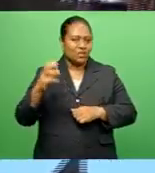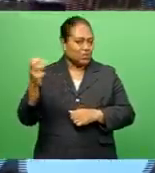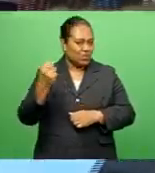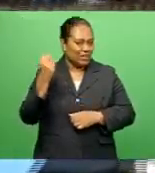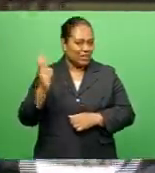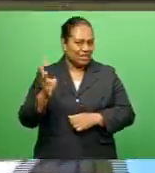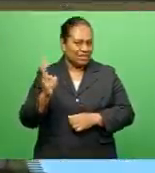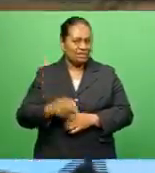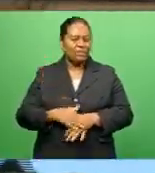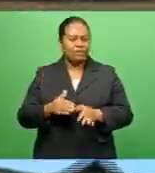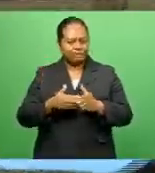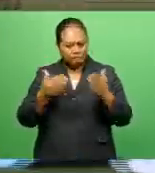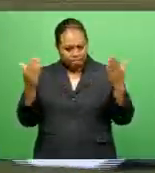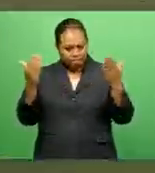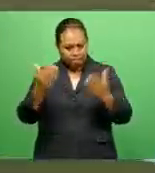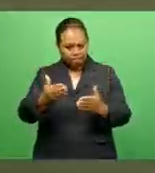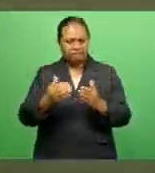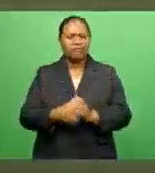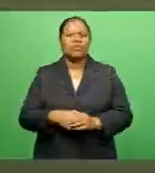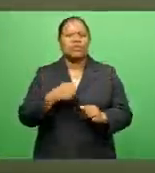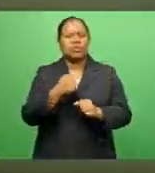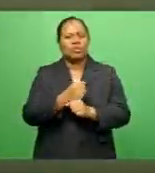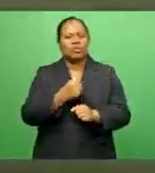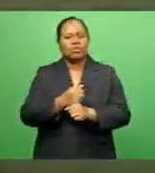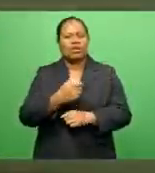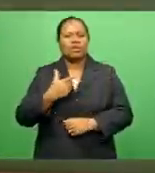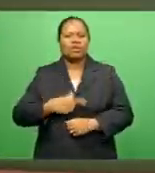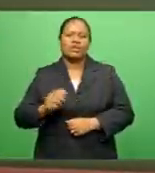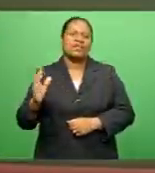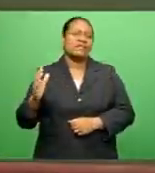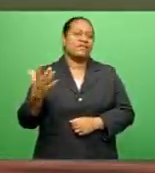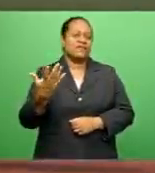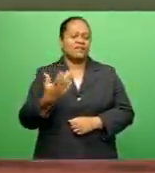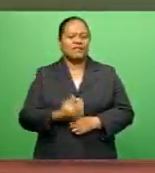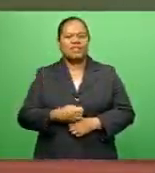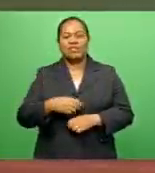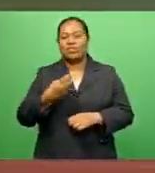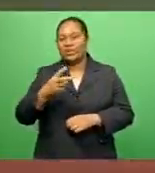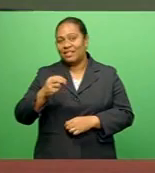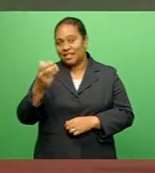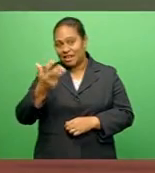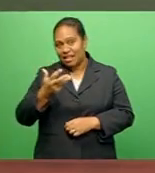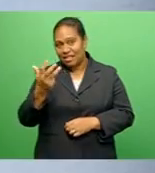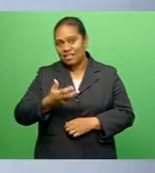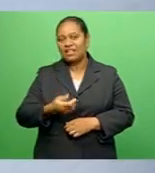is now aiming for gold after finishing 5th at the Fiji finals in 2019.